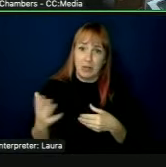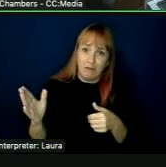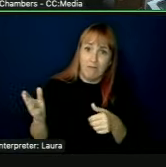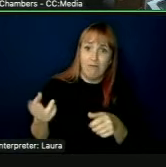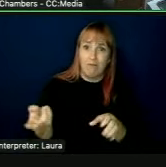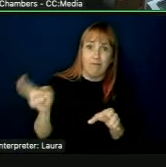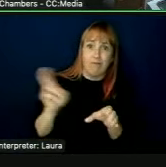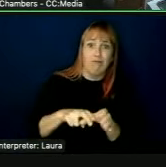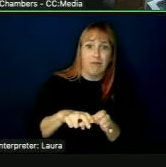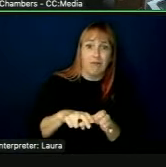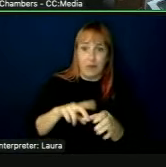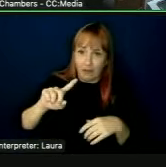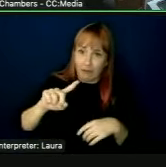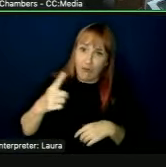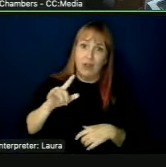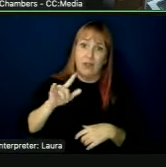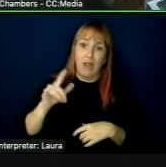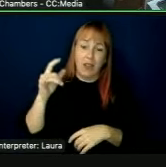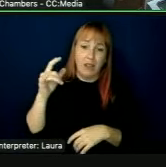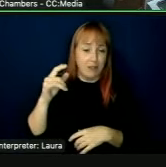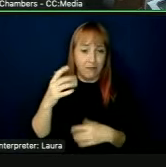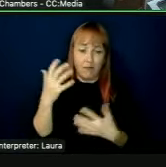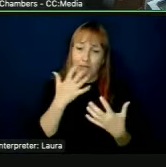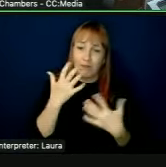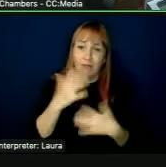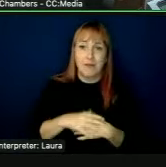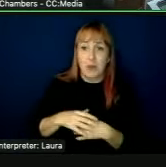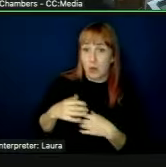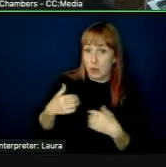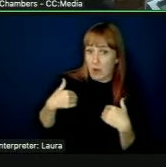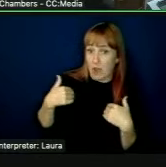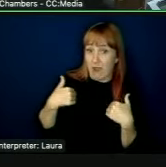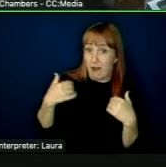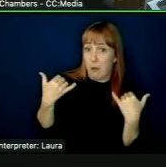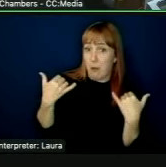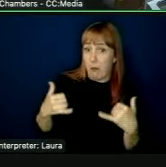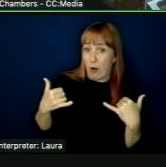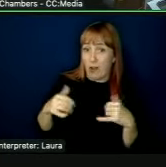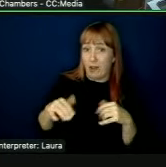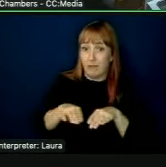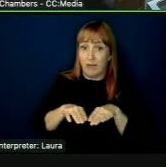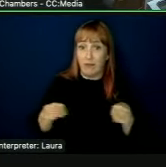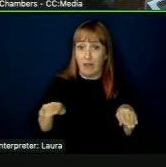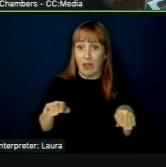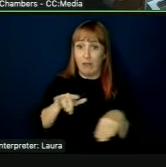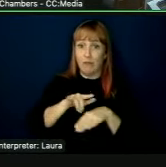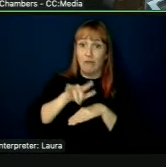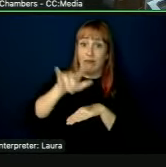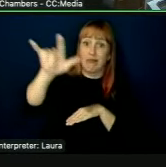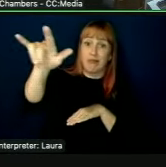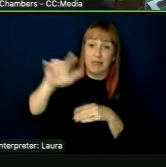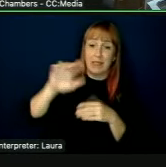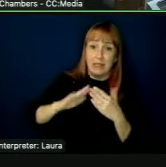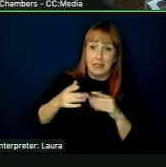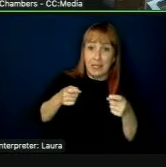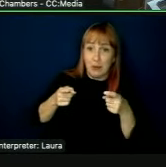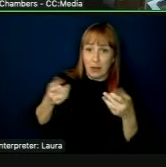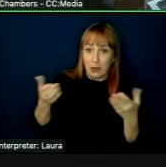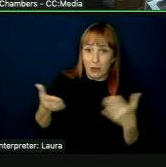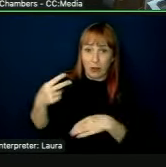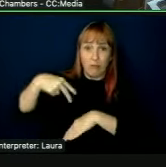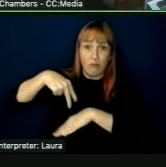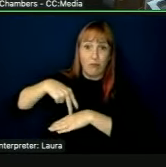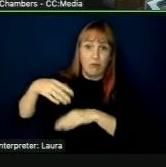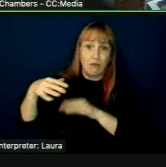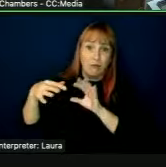sure. Well, we had a little party going on down at the flight deck, and the city manager was there and gave a great speech thanking